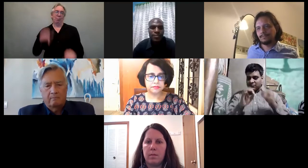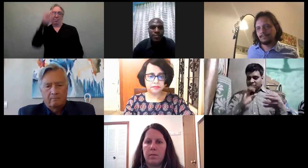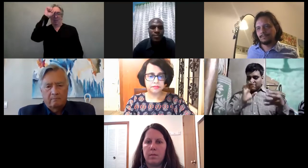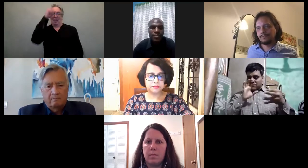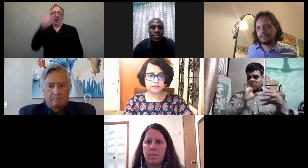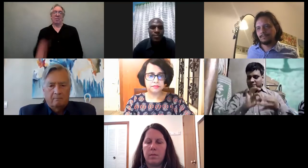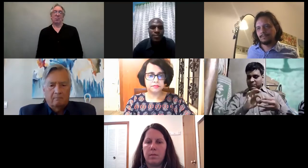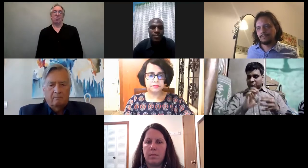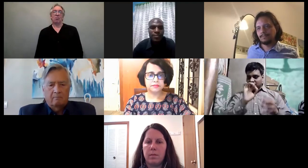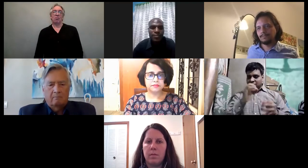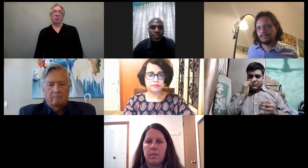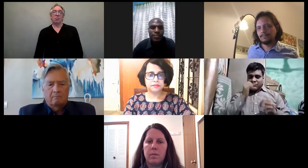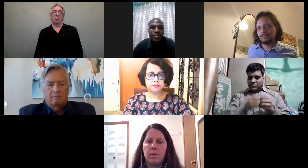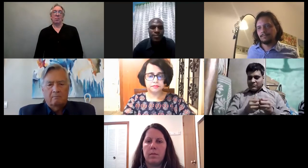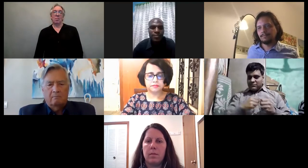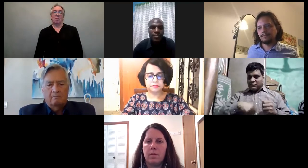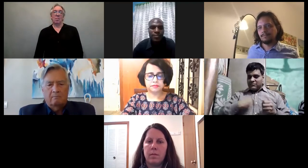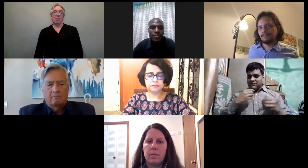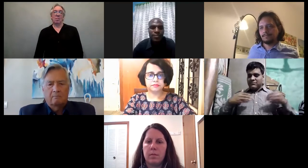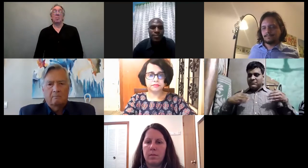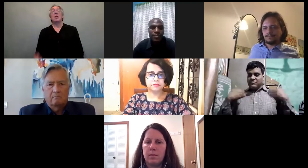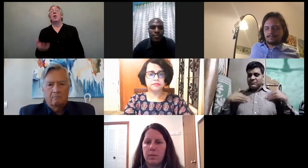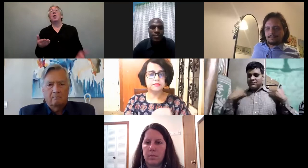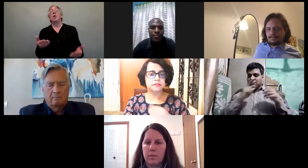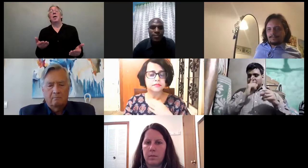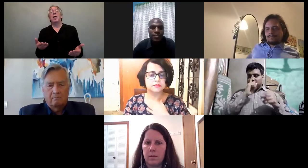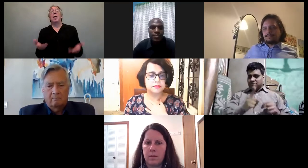Even if we get our refreshable braille devices serviced,